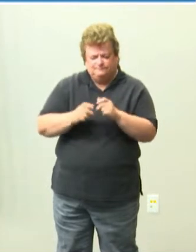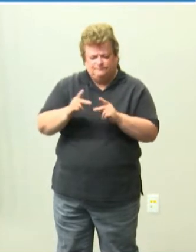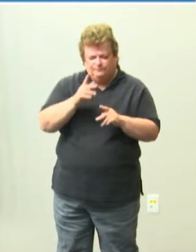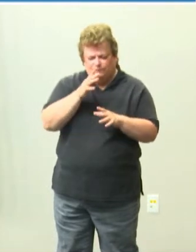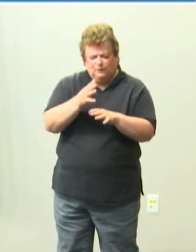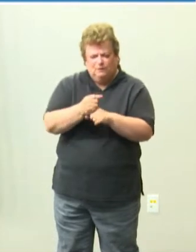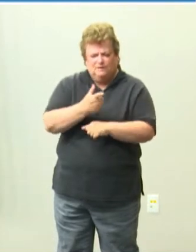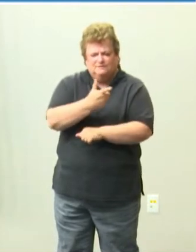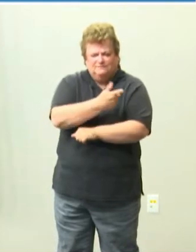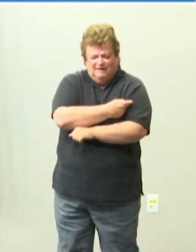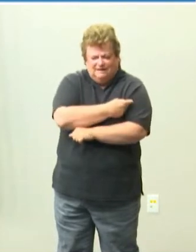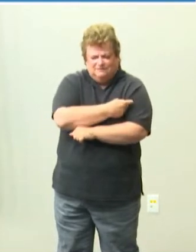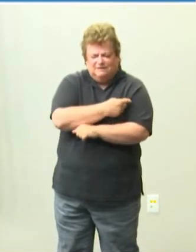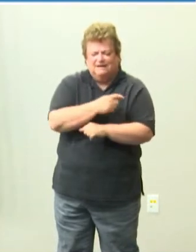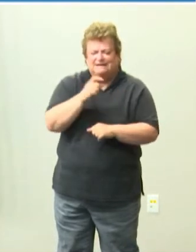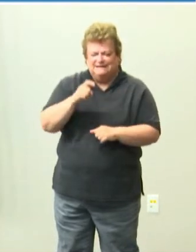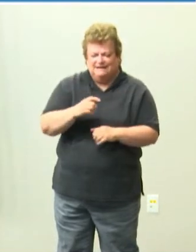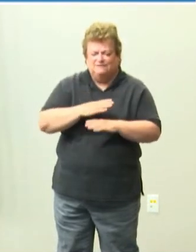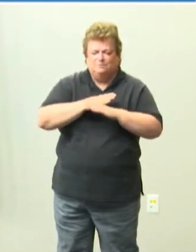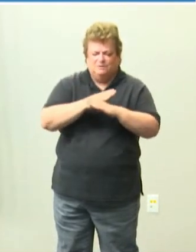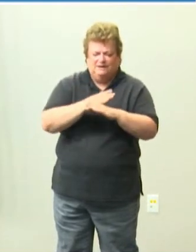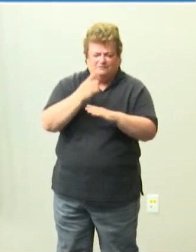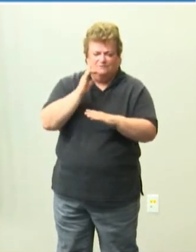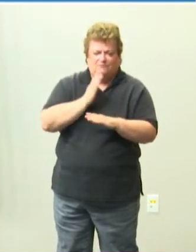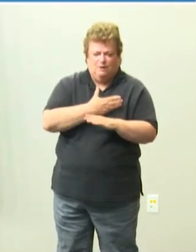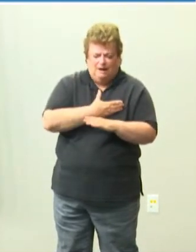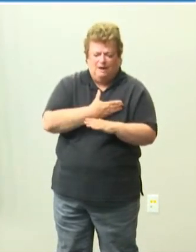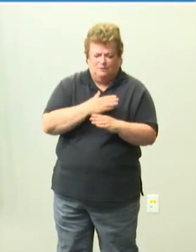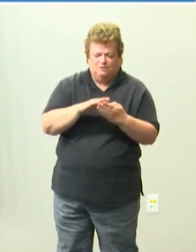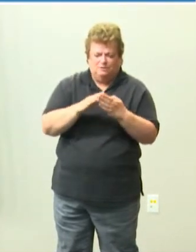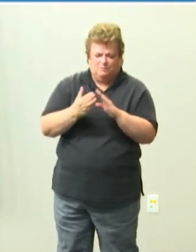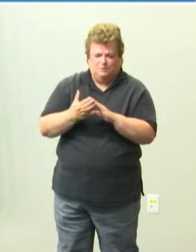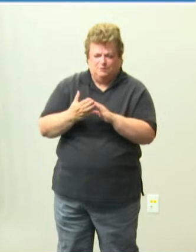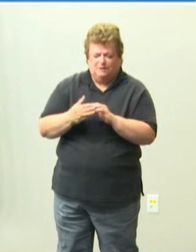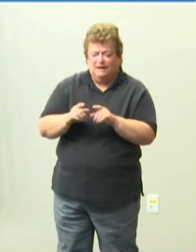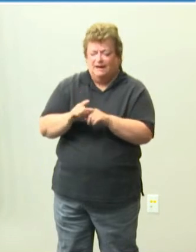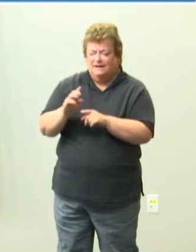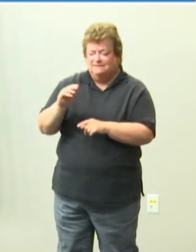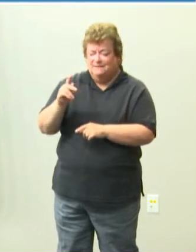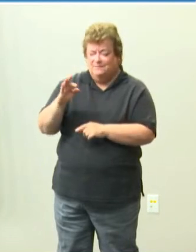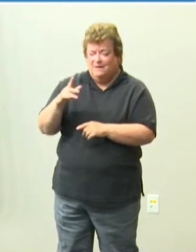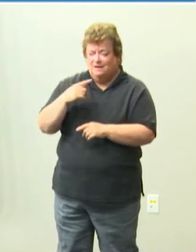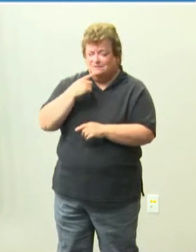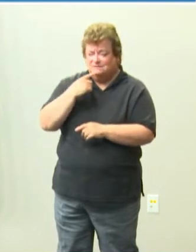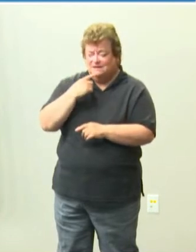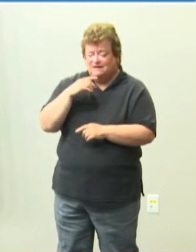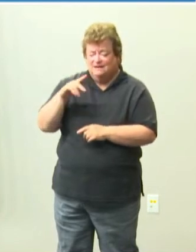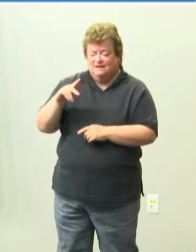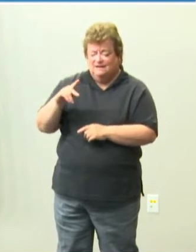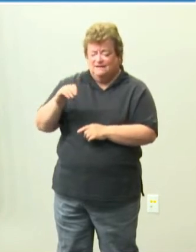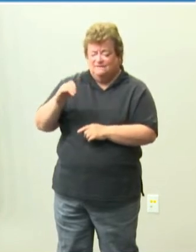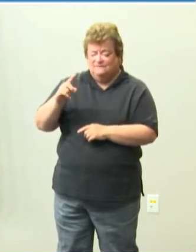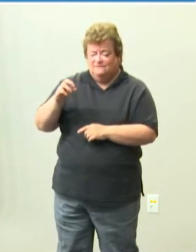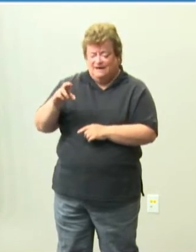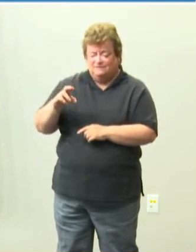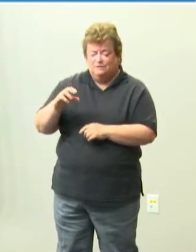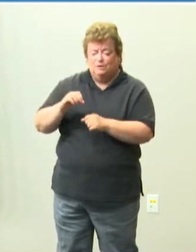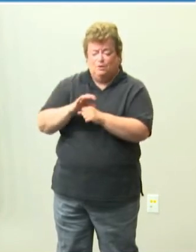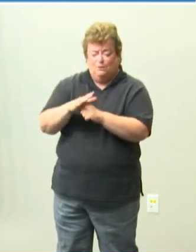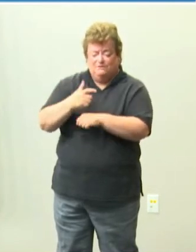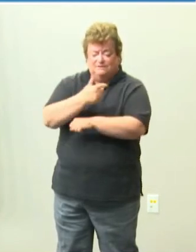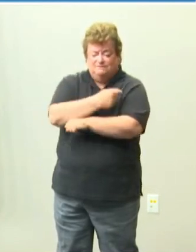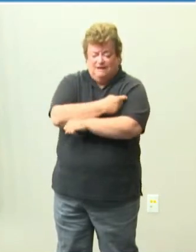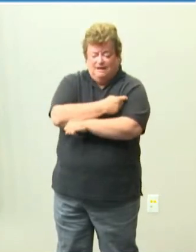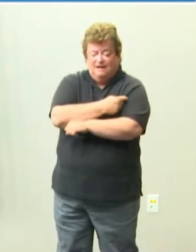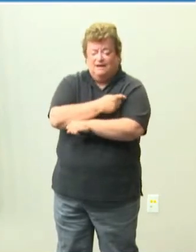vaccinated creates needed protection for our community. As the mayor mentioned yesterday, Pfizer's COVID-19 vaccine